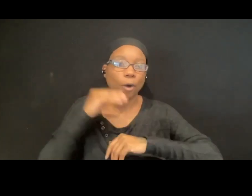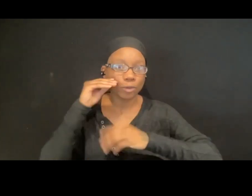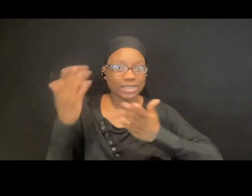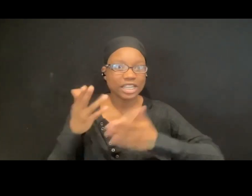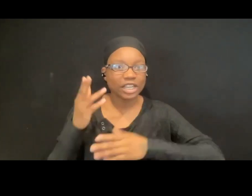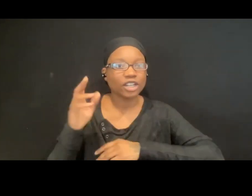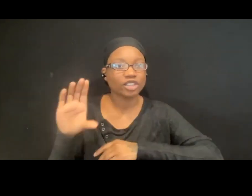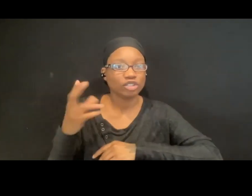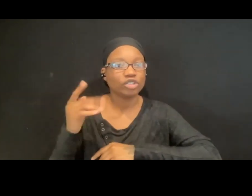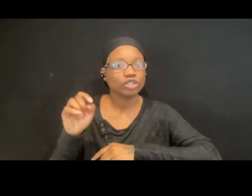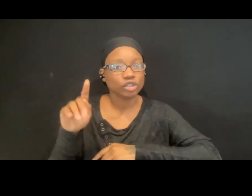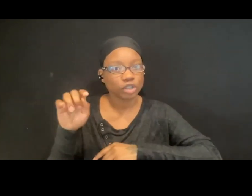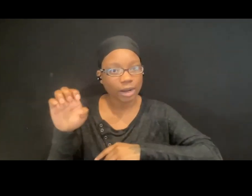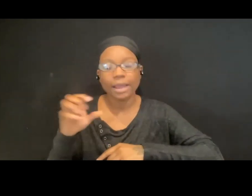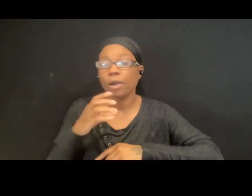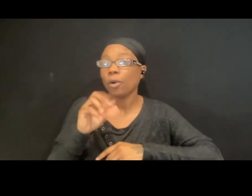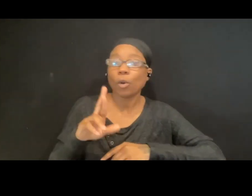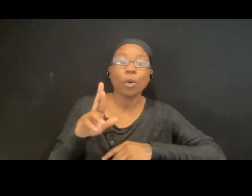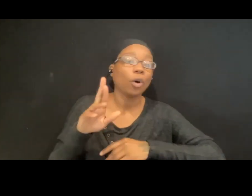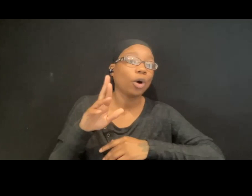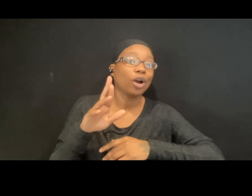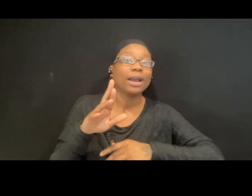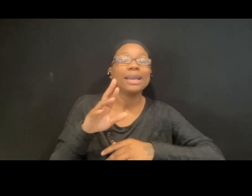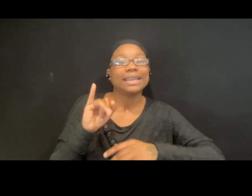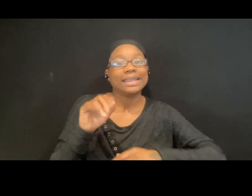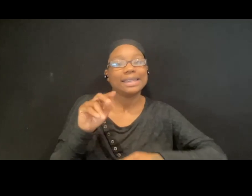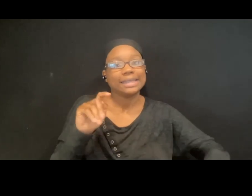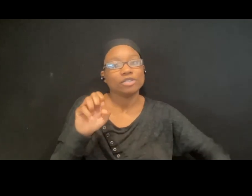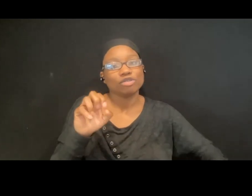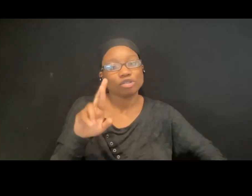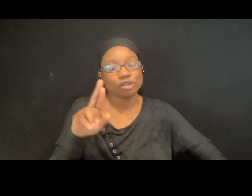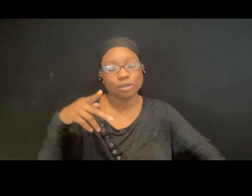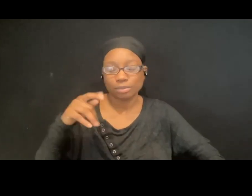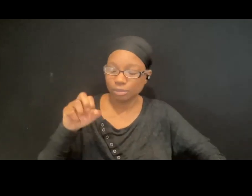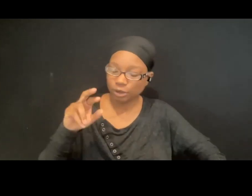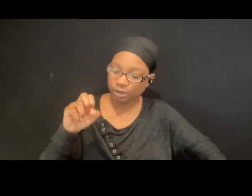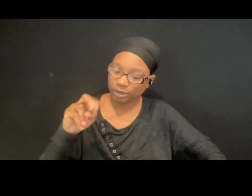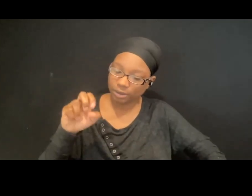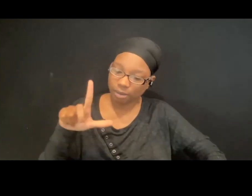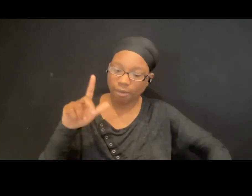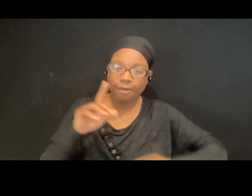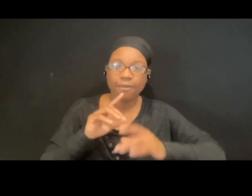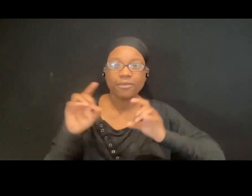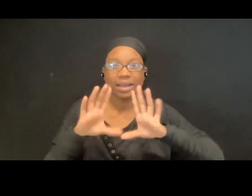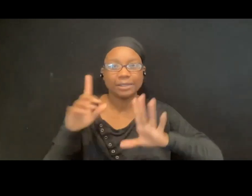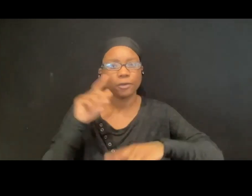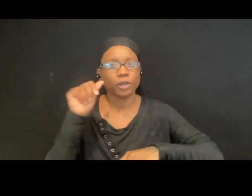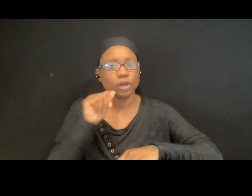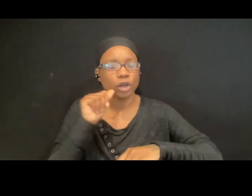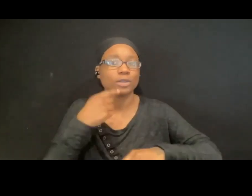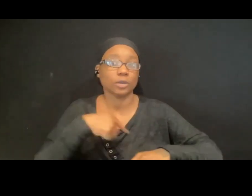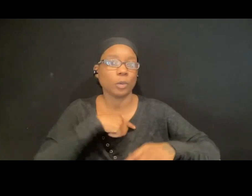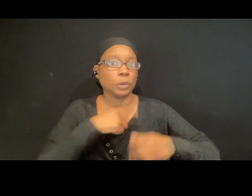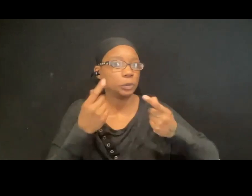our direction from people that are inside and letting them tell us how to do it and what to do.